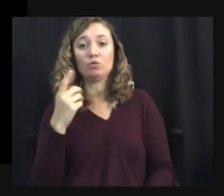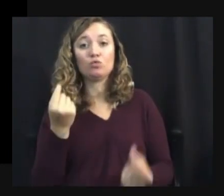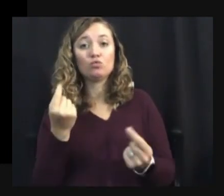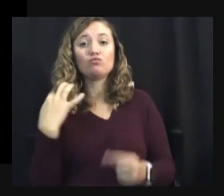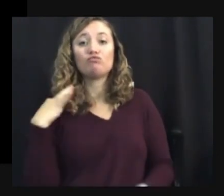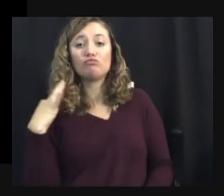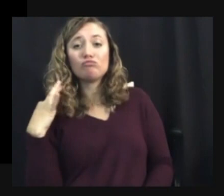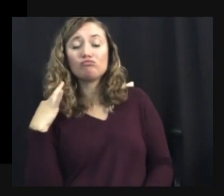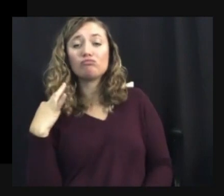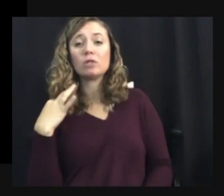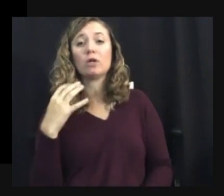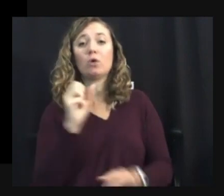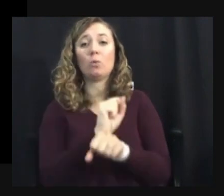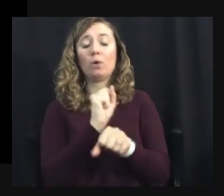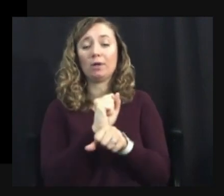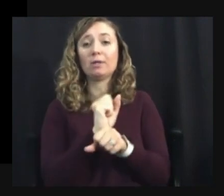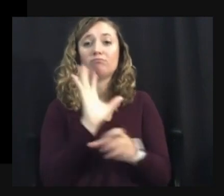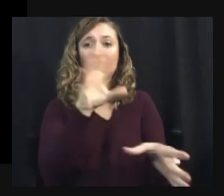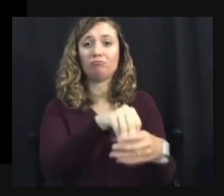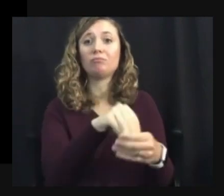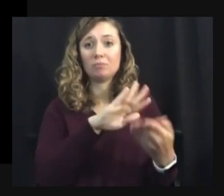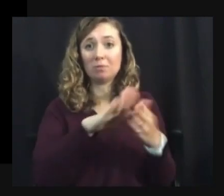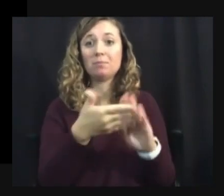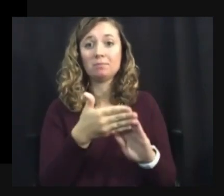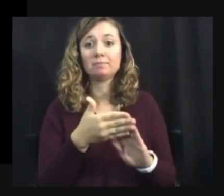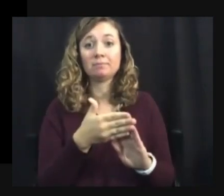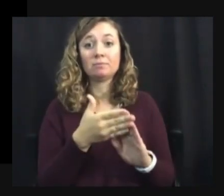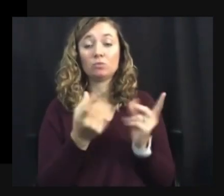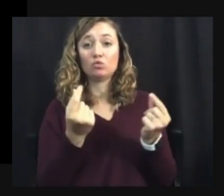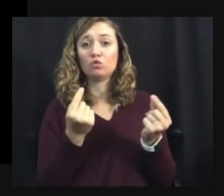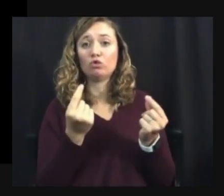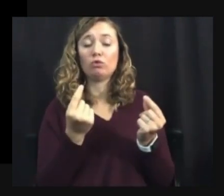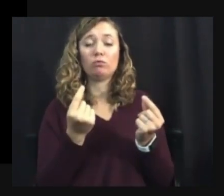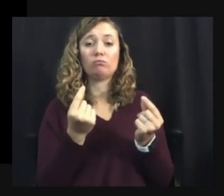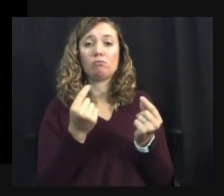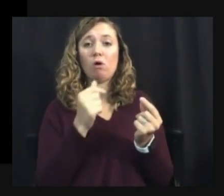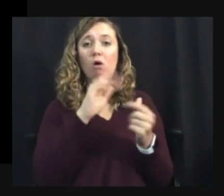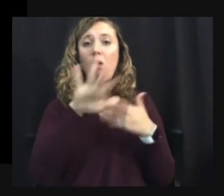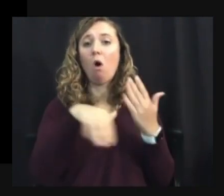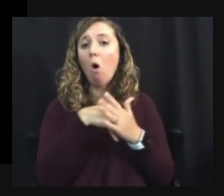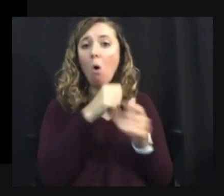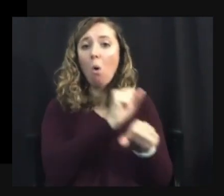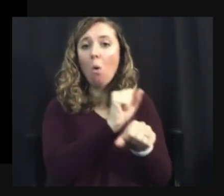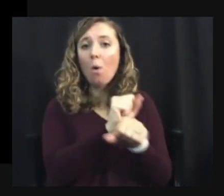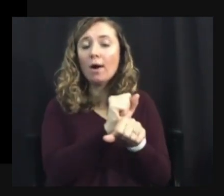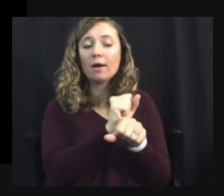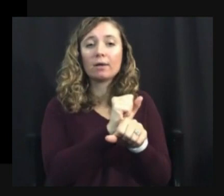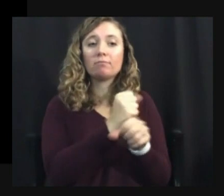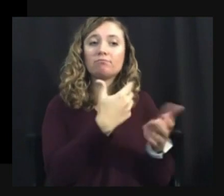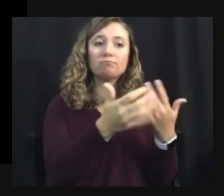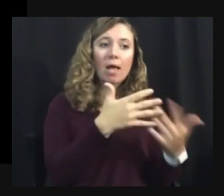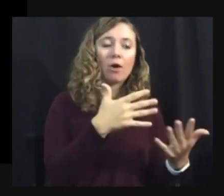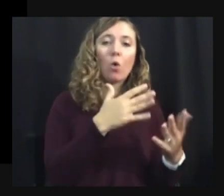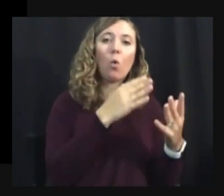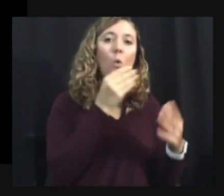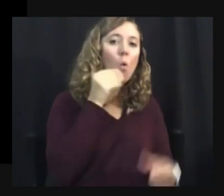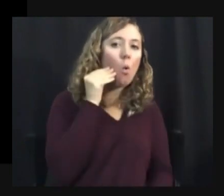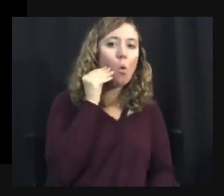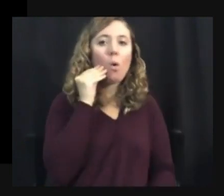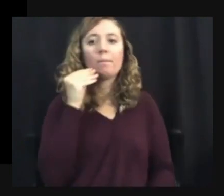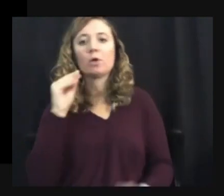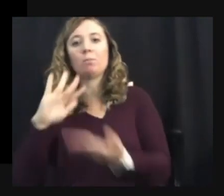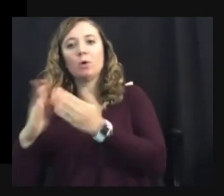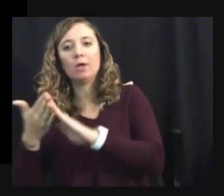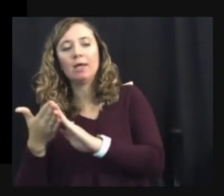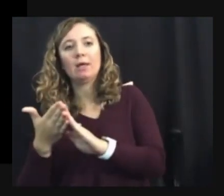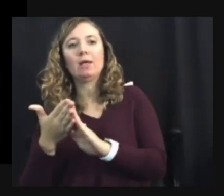in every type of work that he does, whether it's at home or out in the community, there's always this signature